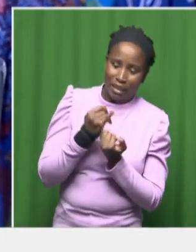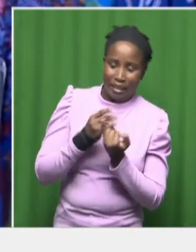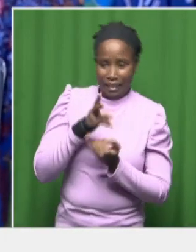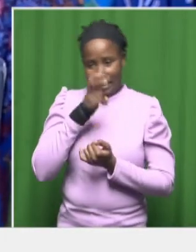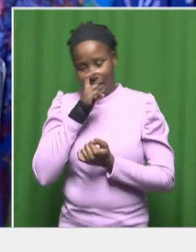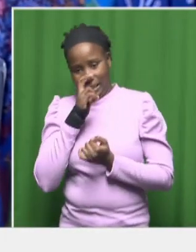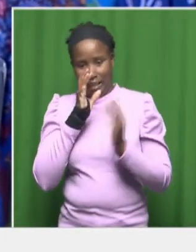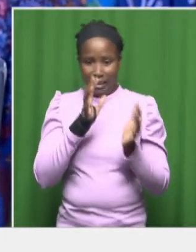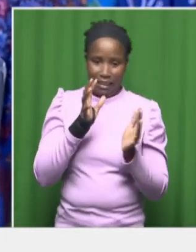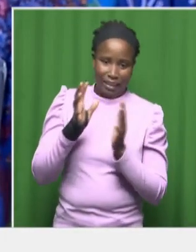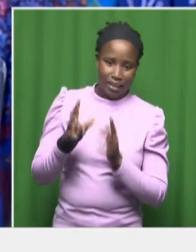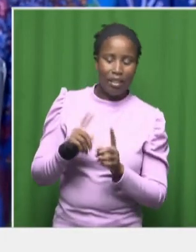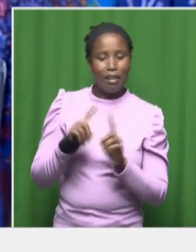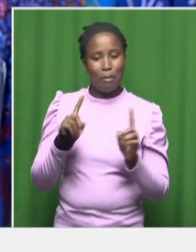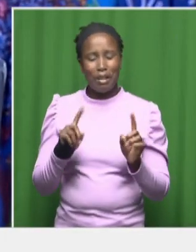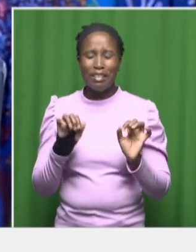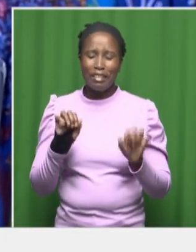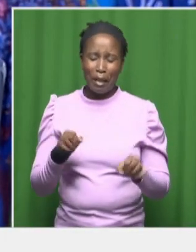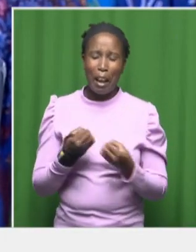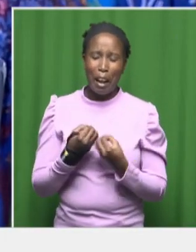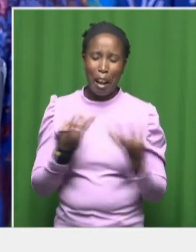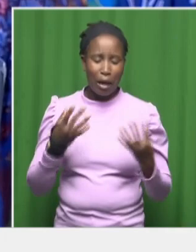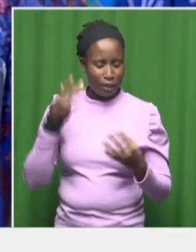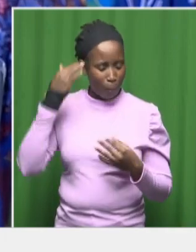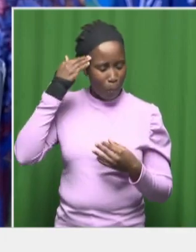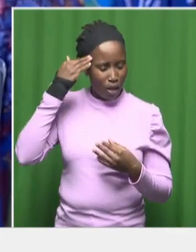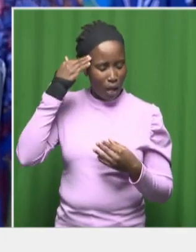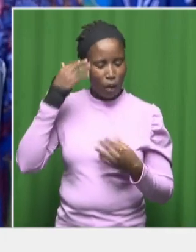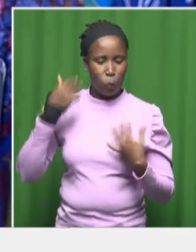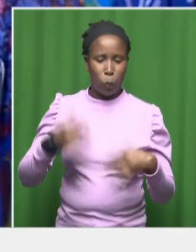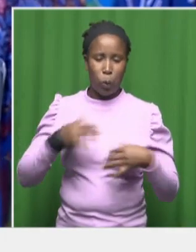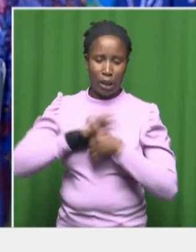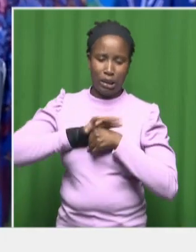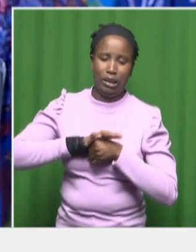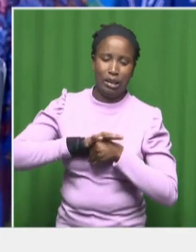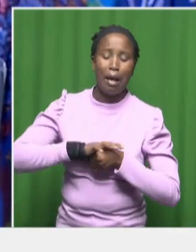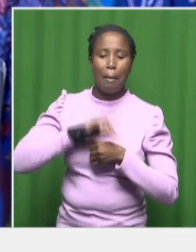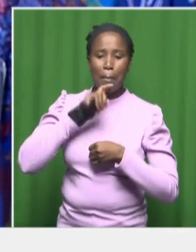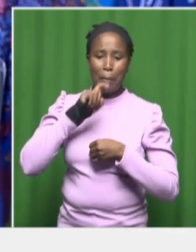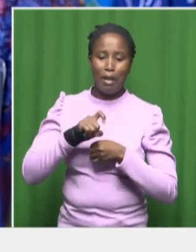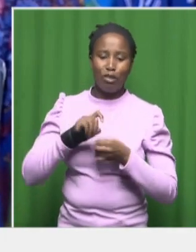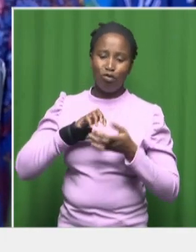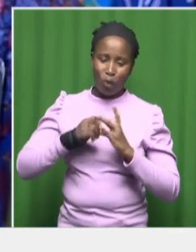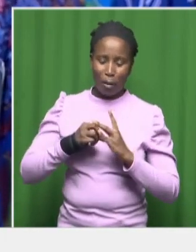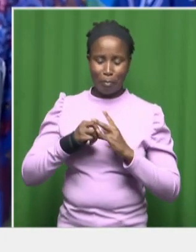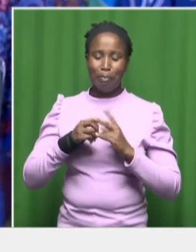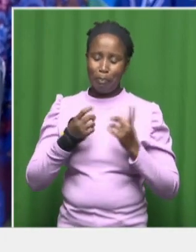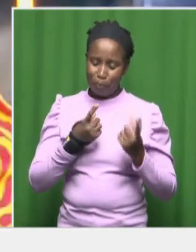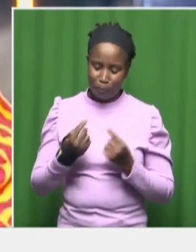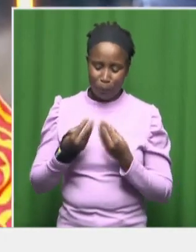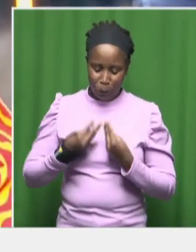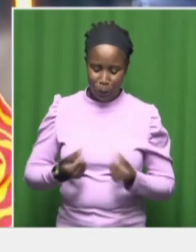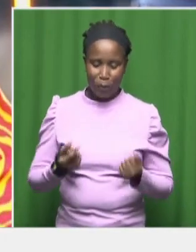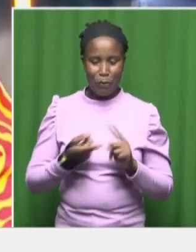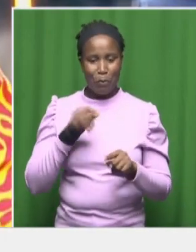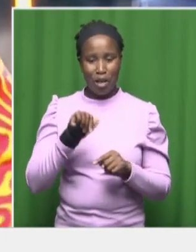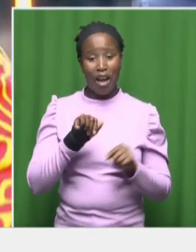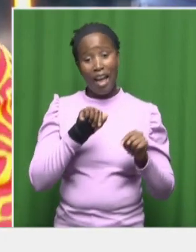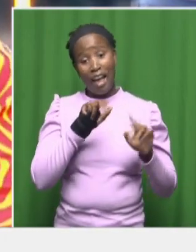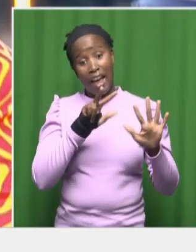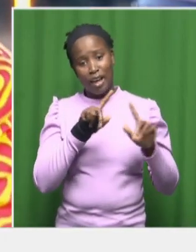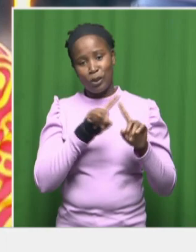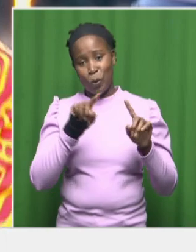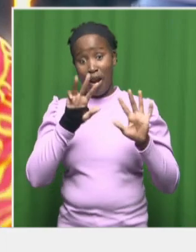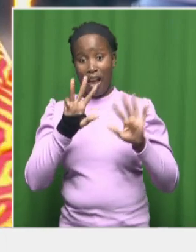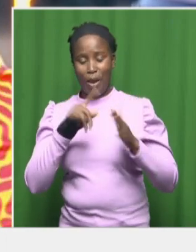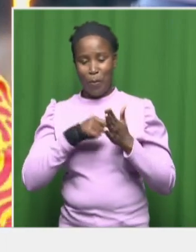teams in the pool. A lot of thinking and a lot of planning that's going to still need to go in for the next 8-9 weeks. And I think she's fortunate because she has